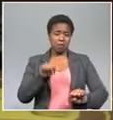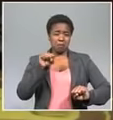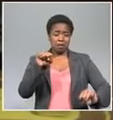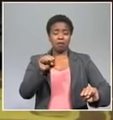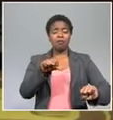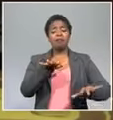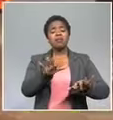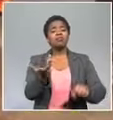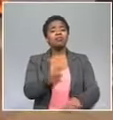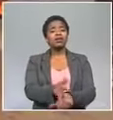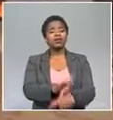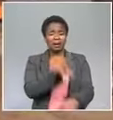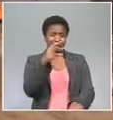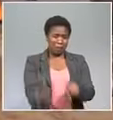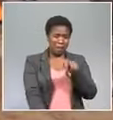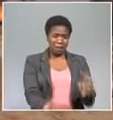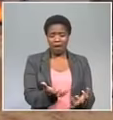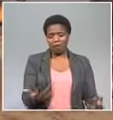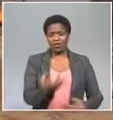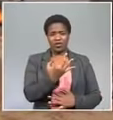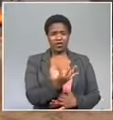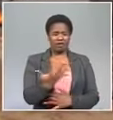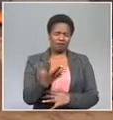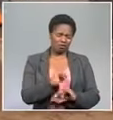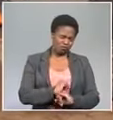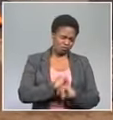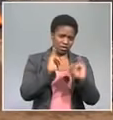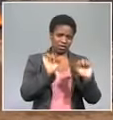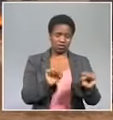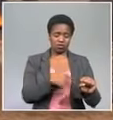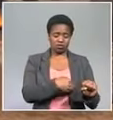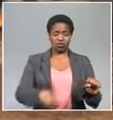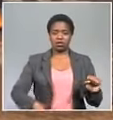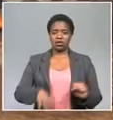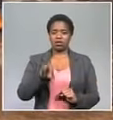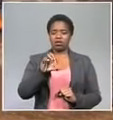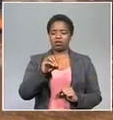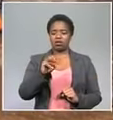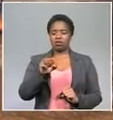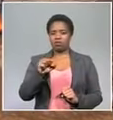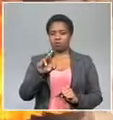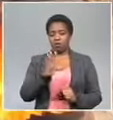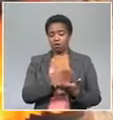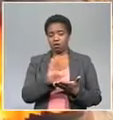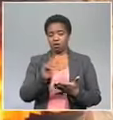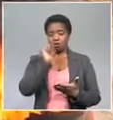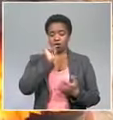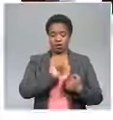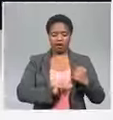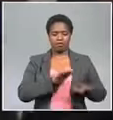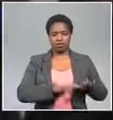least 35 people dead. Now, this is the worst violence since President Omar al-Bashir was overthrown in April.